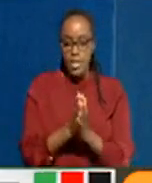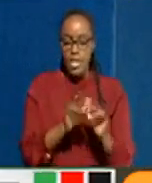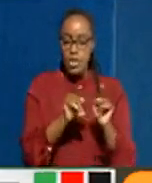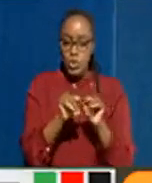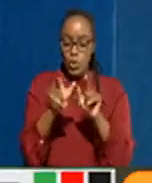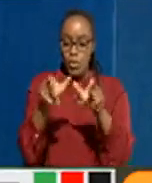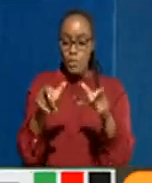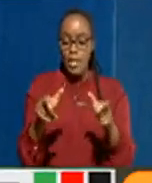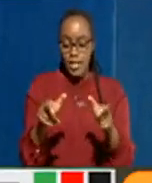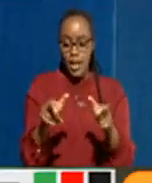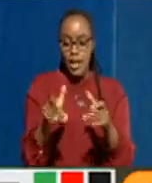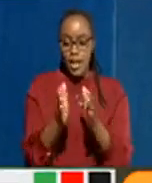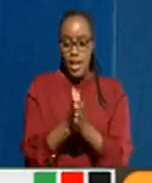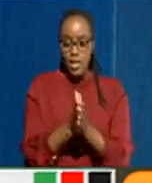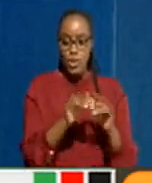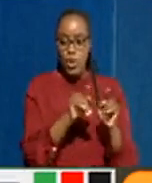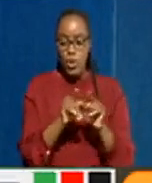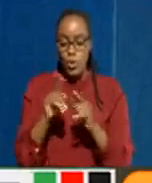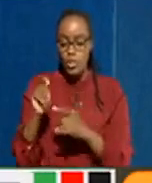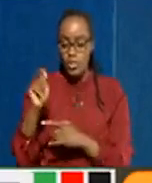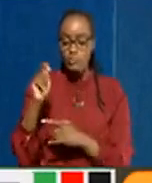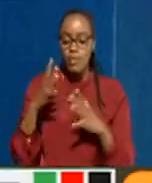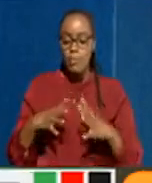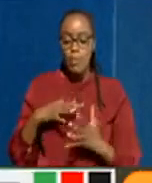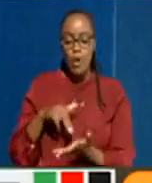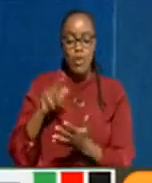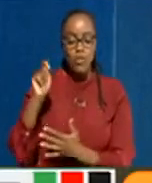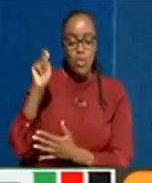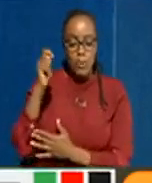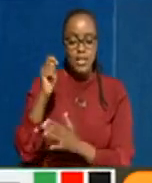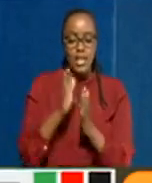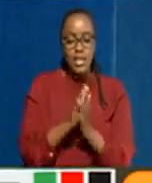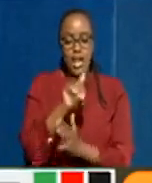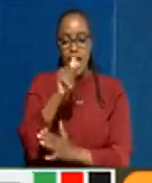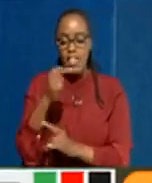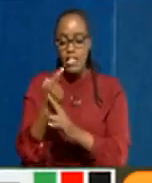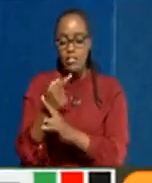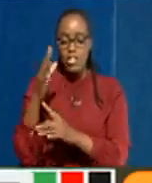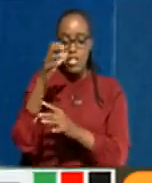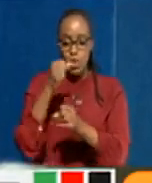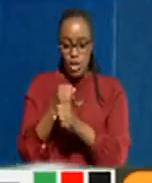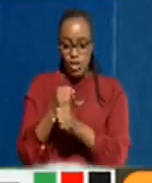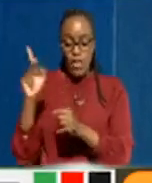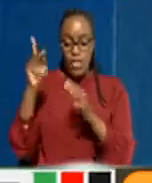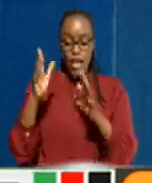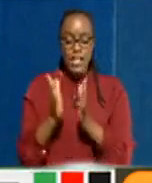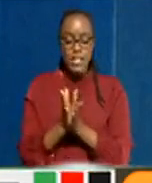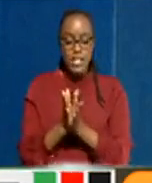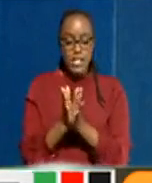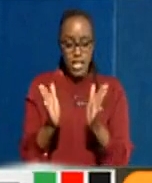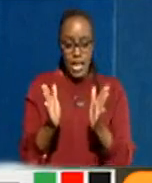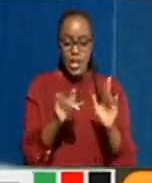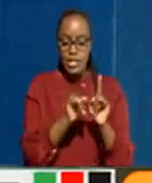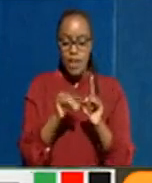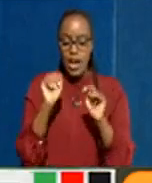media, the presidential candidates, and other stakeholders and Kenyans at large can log on